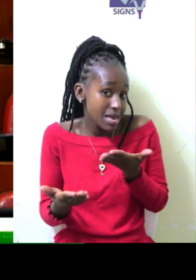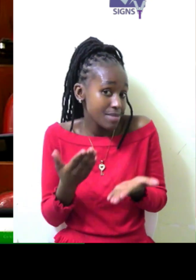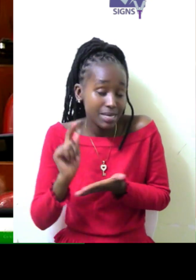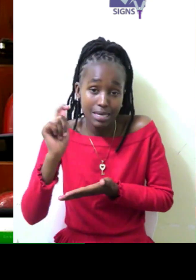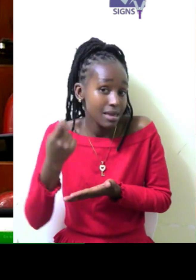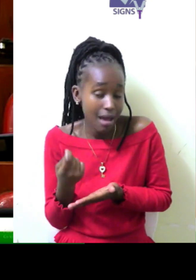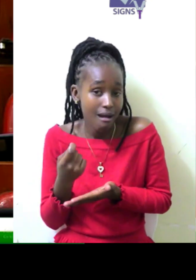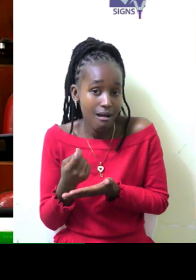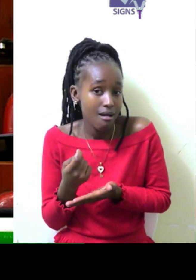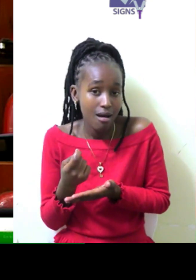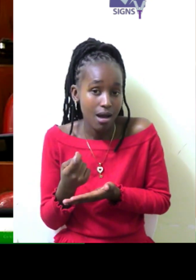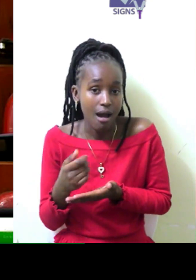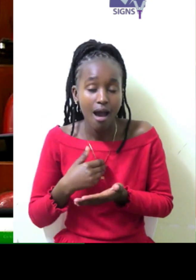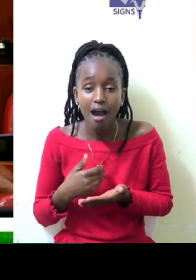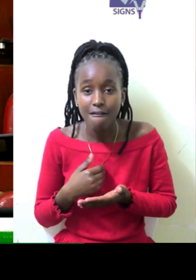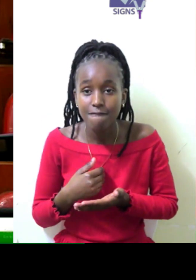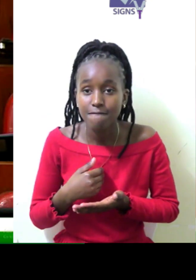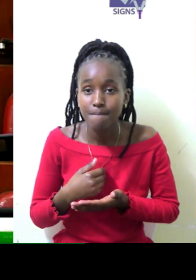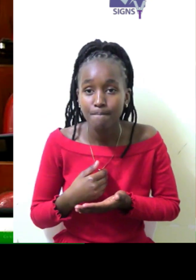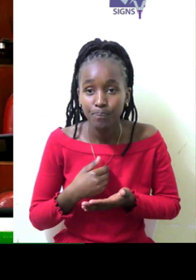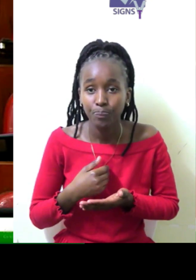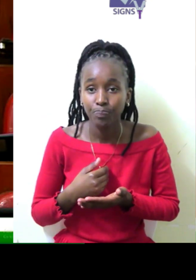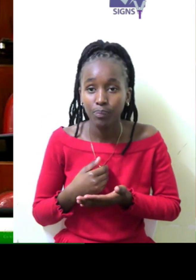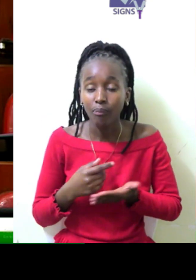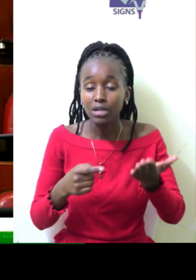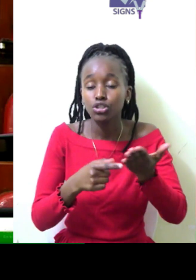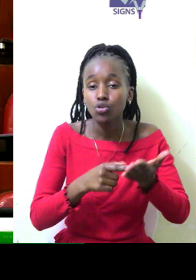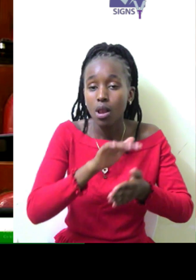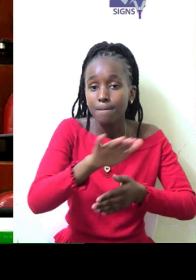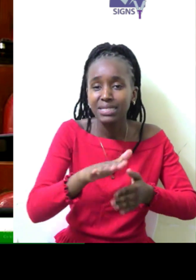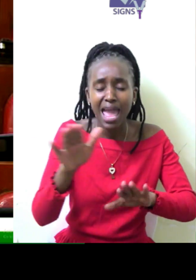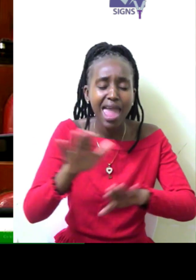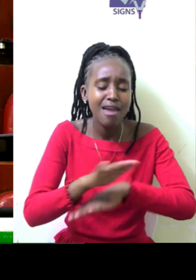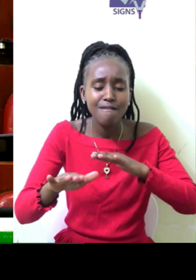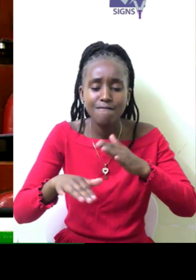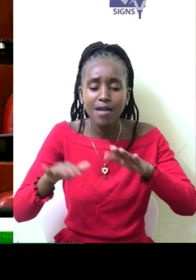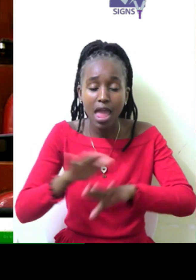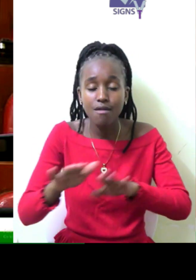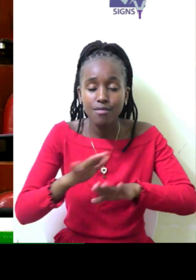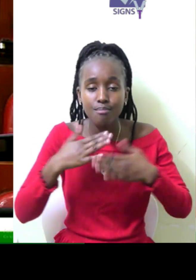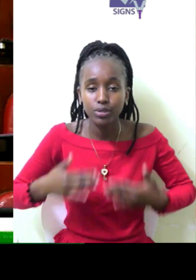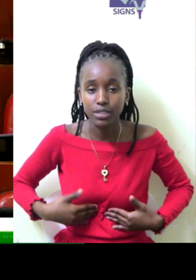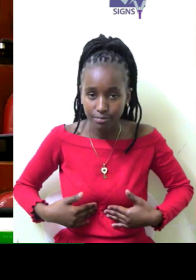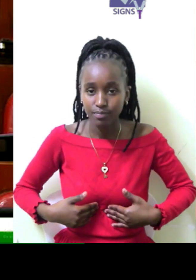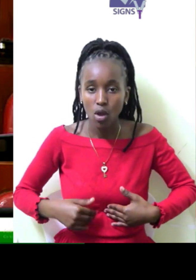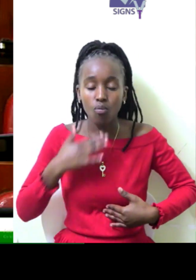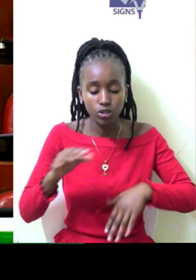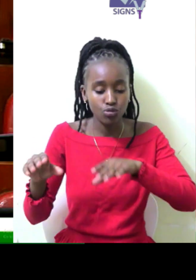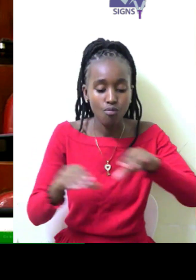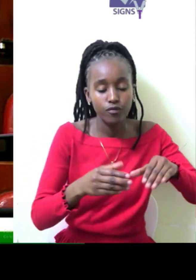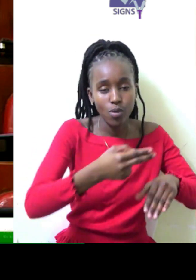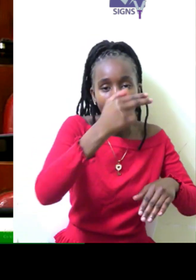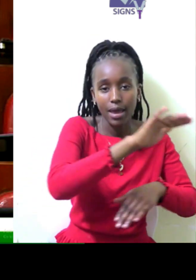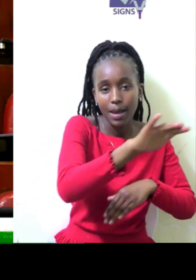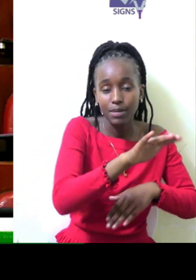largely urban in terms of, in nature. Everyone is moving urban. But now we are telling the people this way, that through